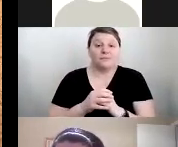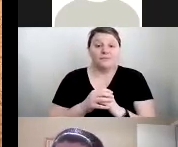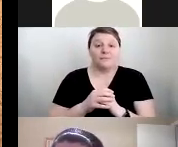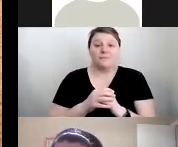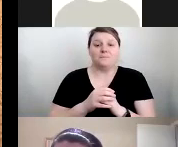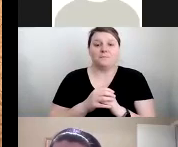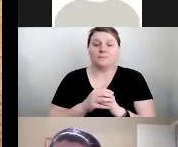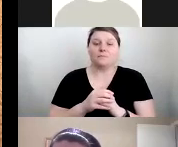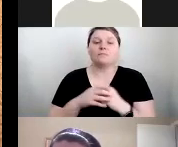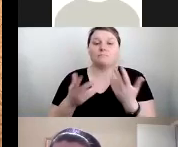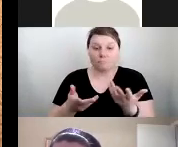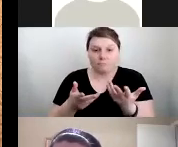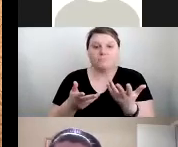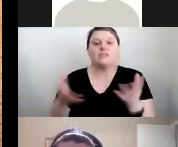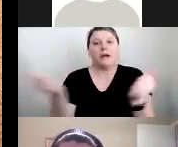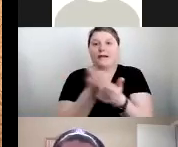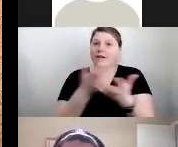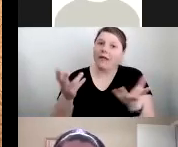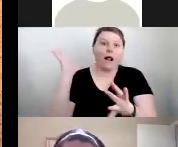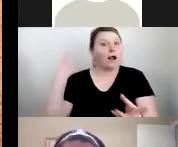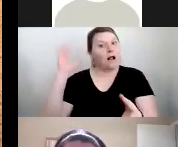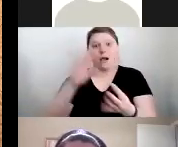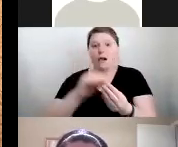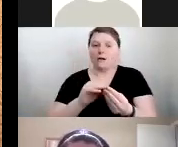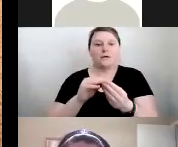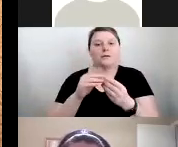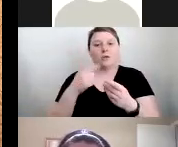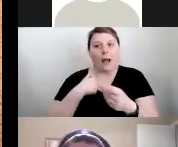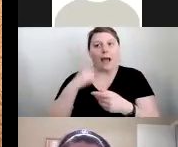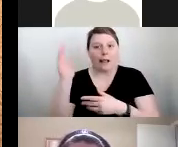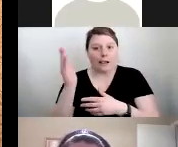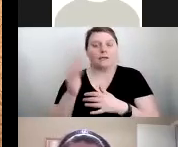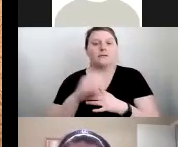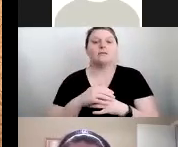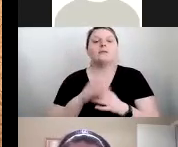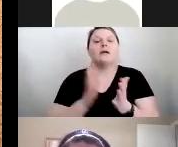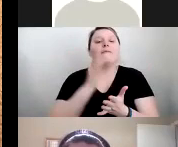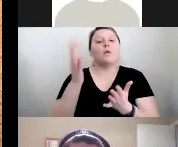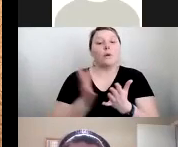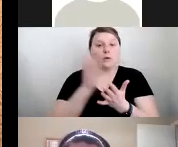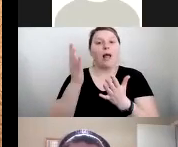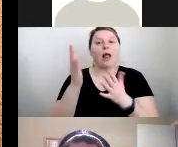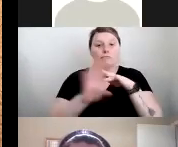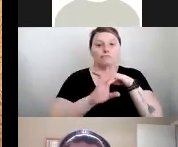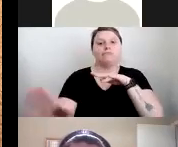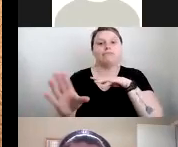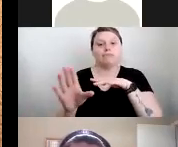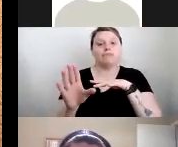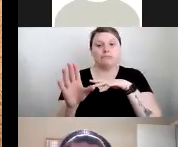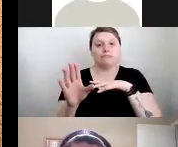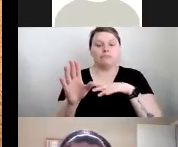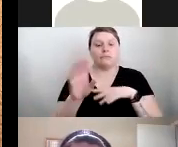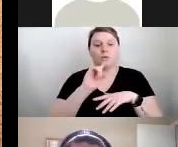So in addition to all of those slides that I just presented, there is an occasional deployment that really spices up